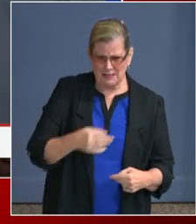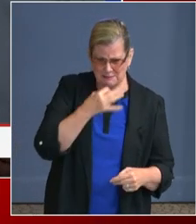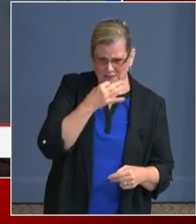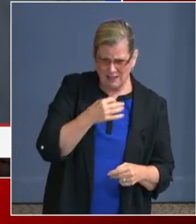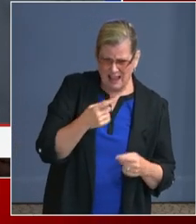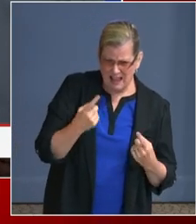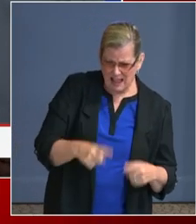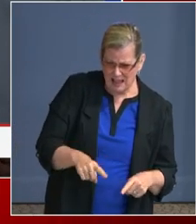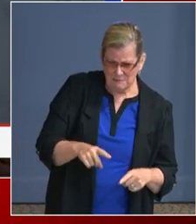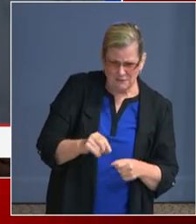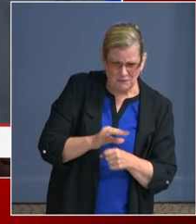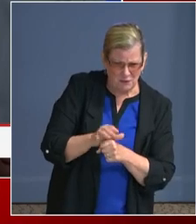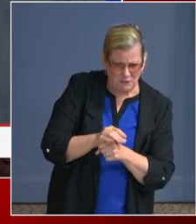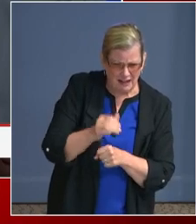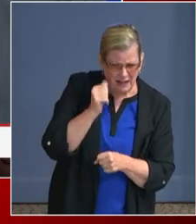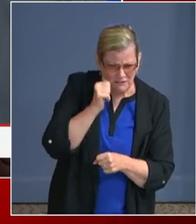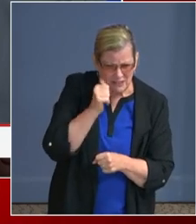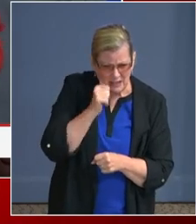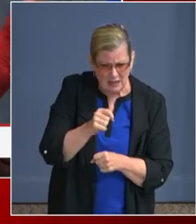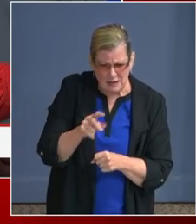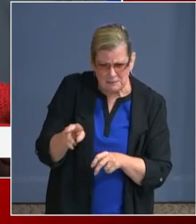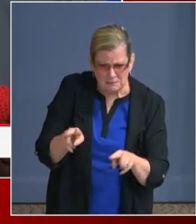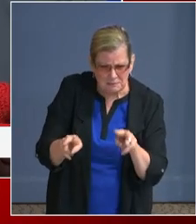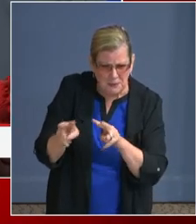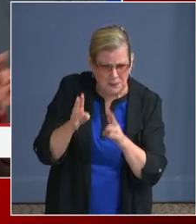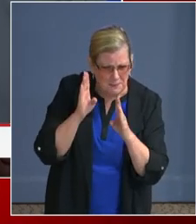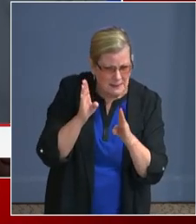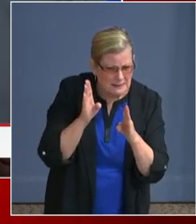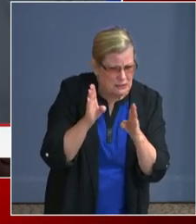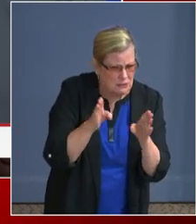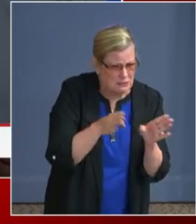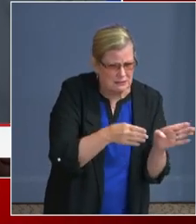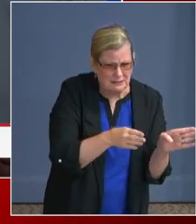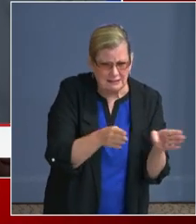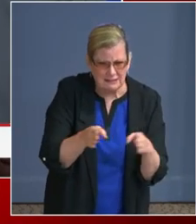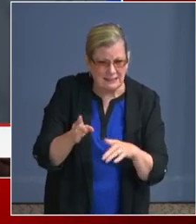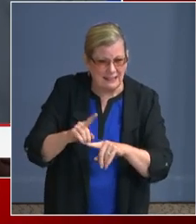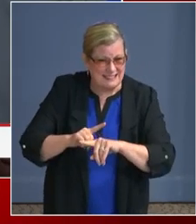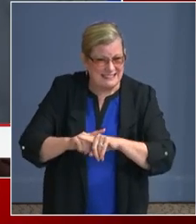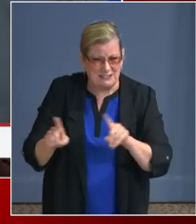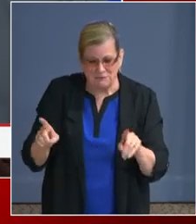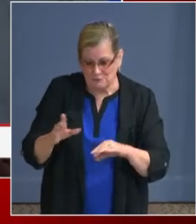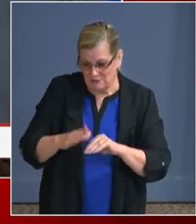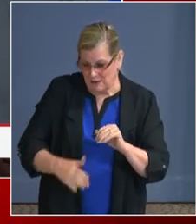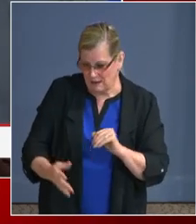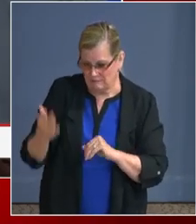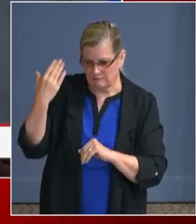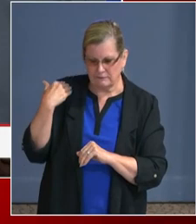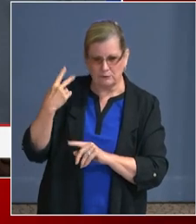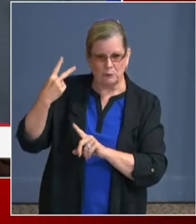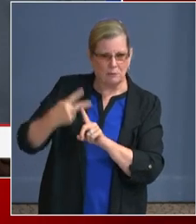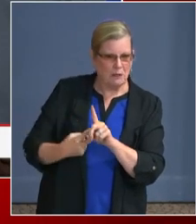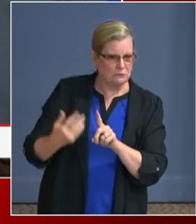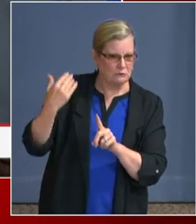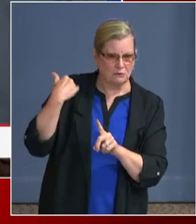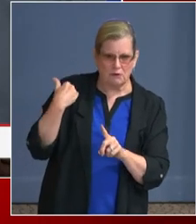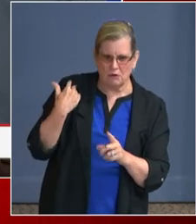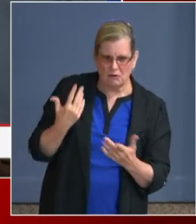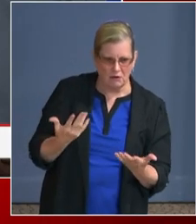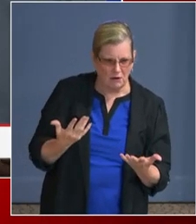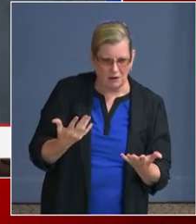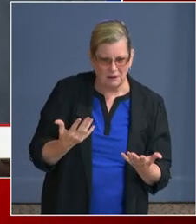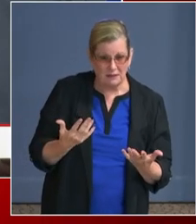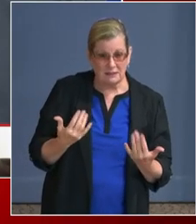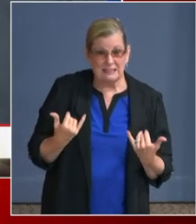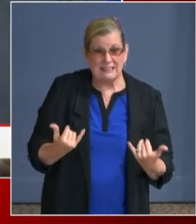every day. What we know today is much different than what we started out knowing about the coronavirus. So I think